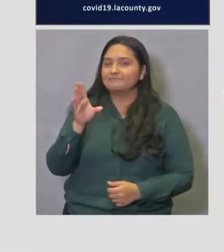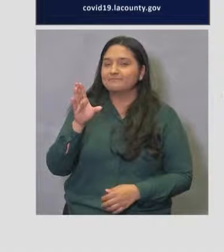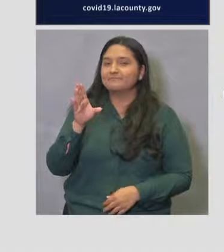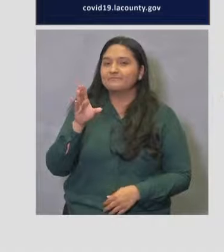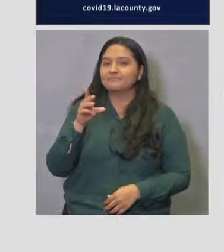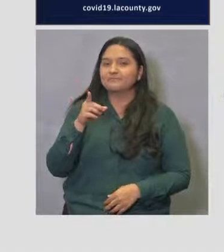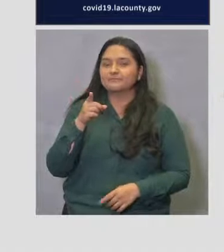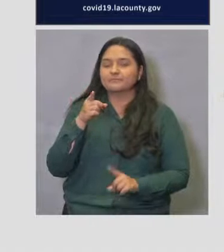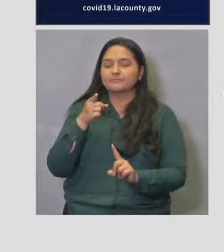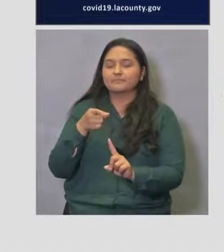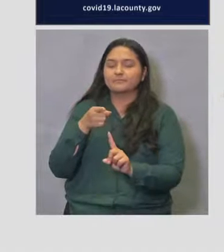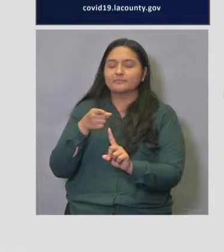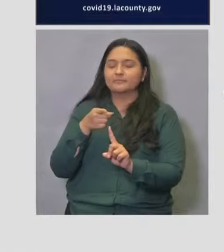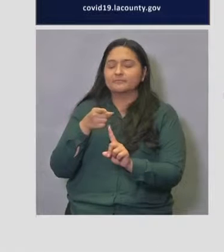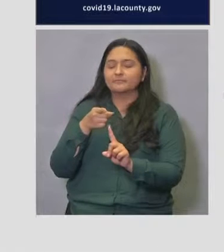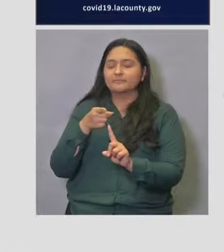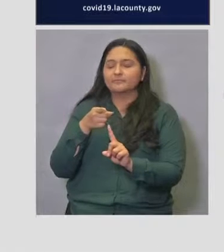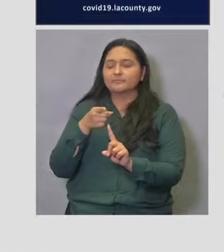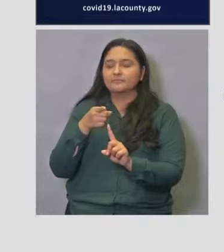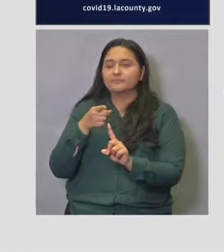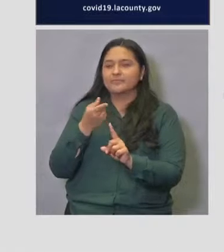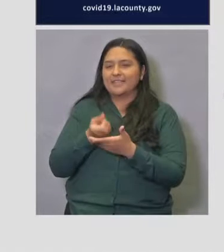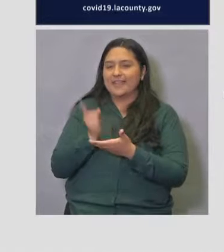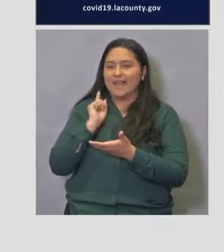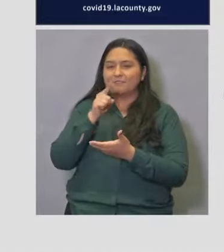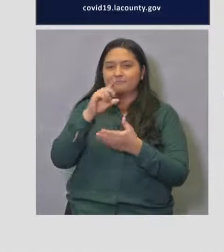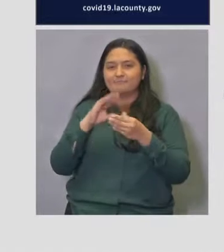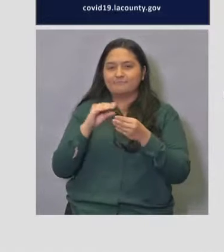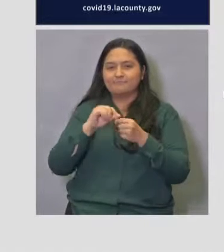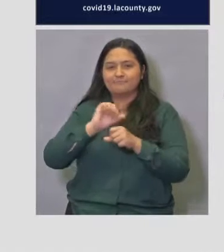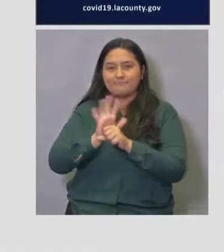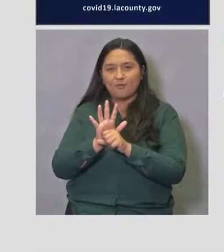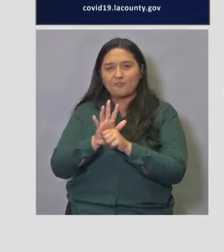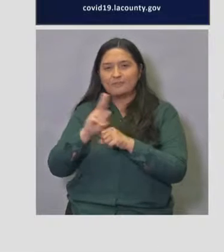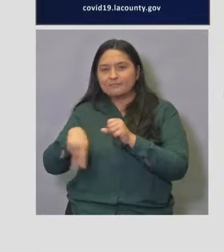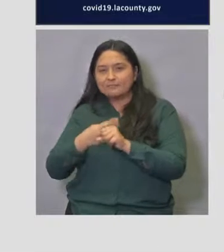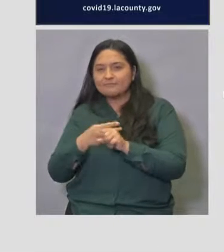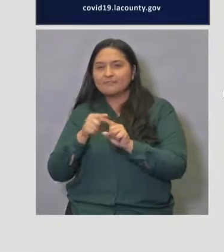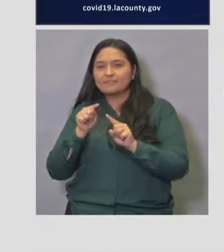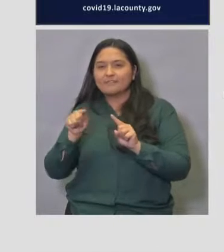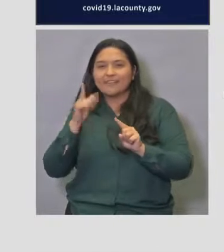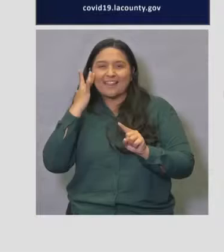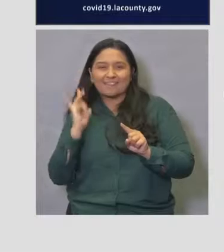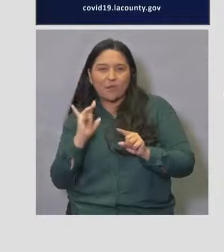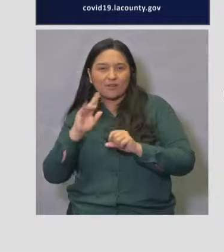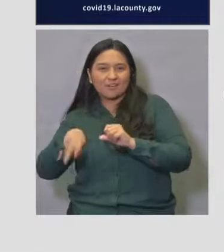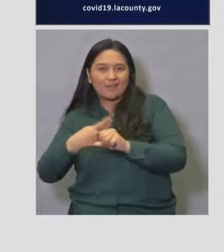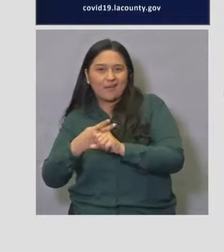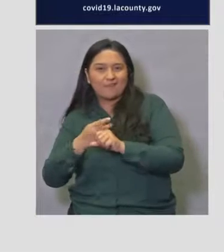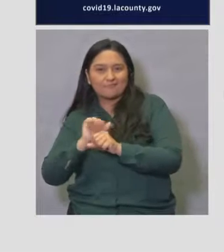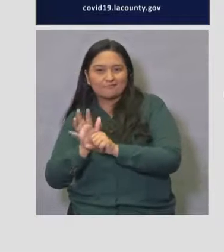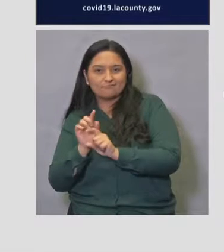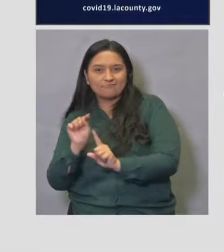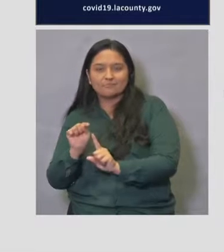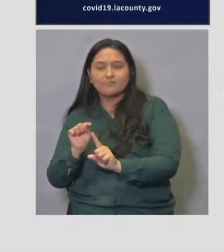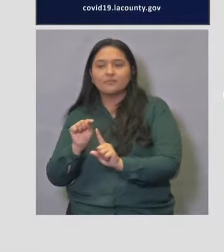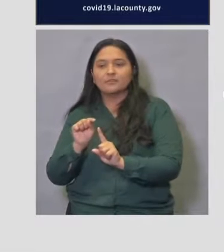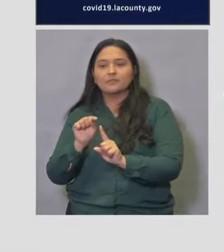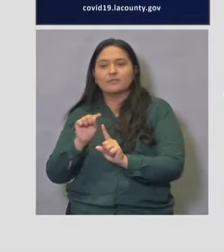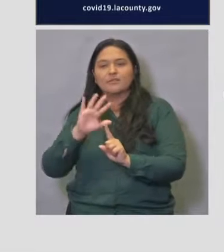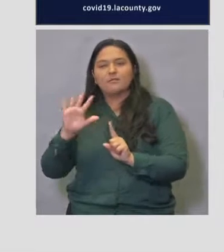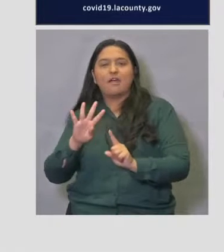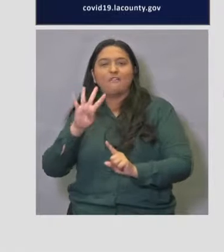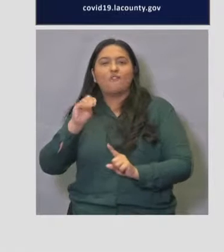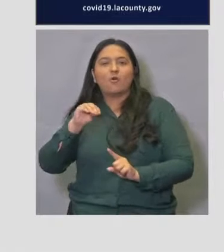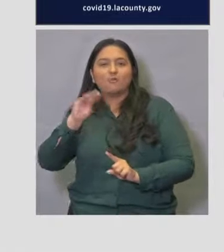based on the variant information you gave us last week, with the Cal variant accounting for nearly 40% of the samples that were